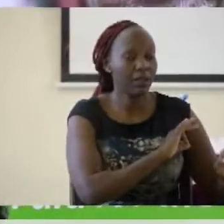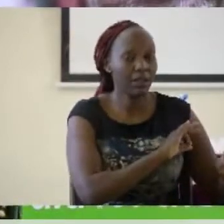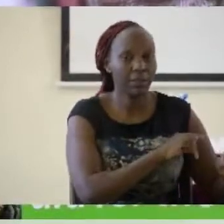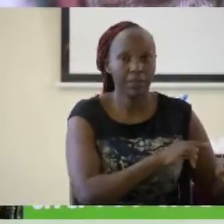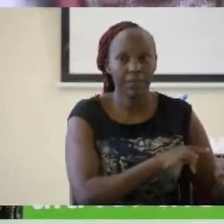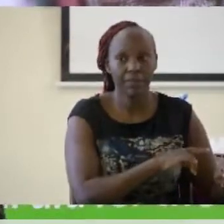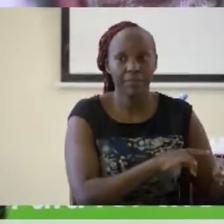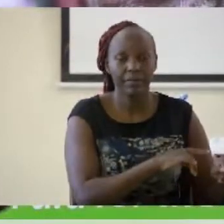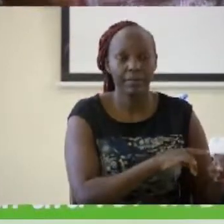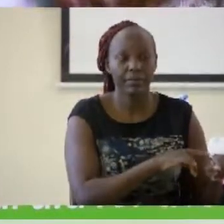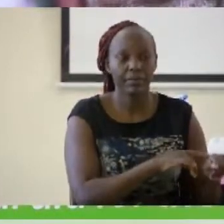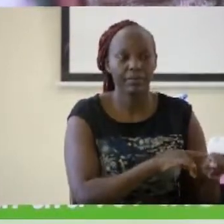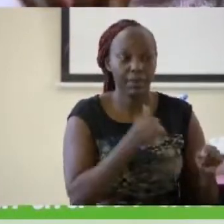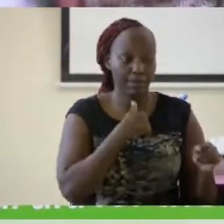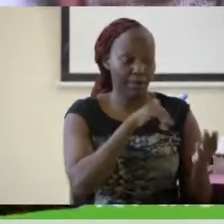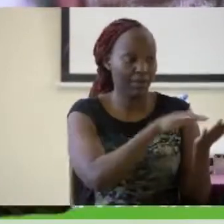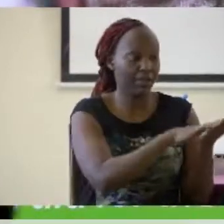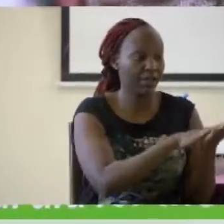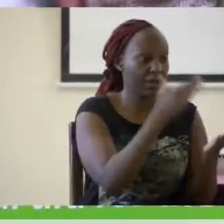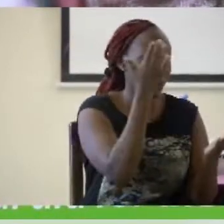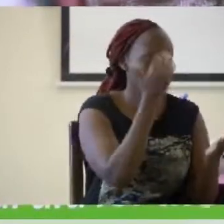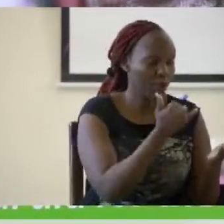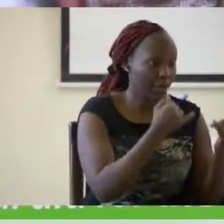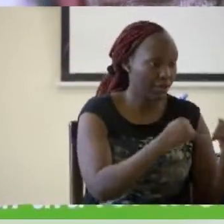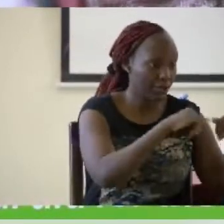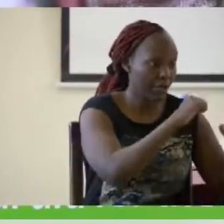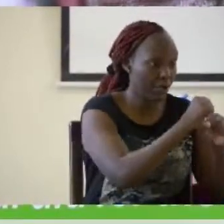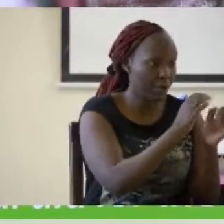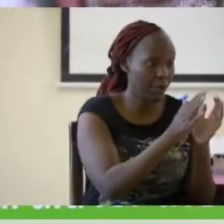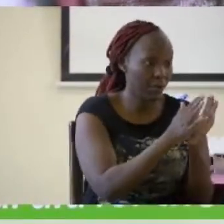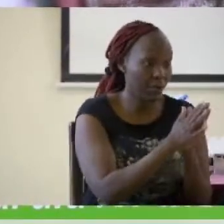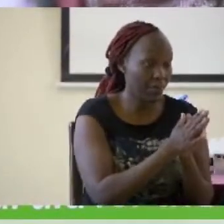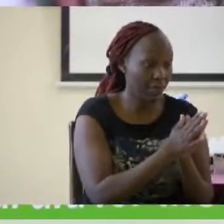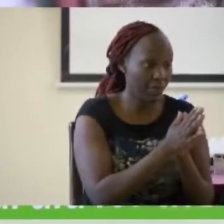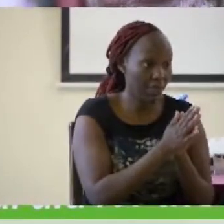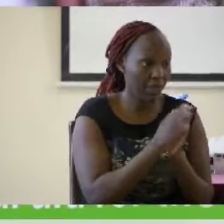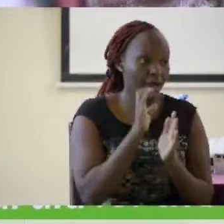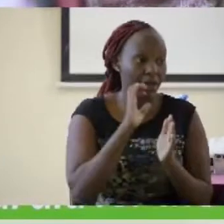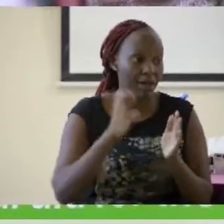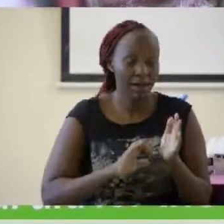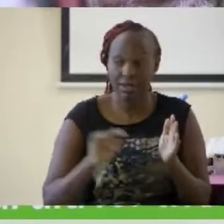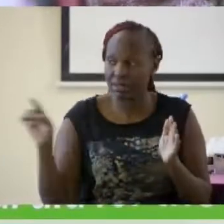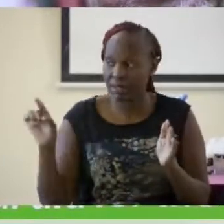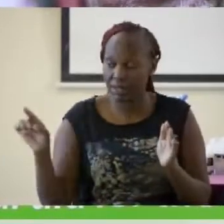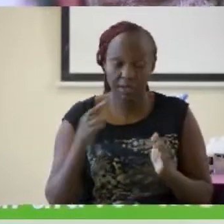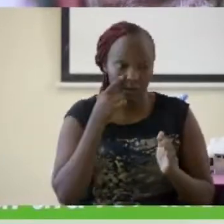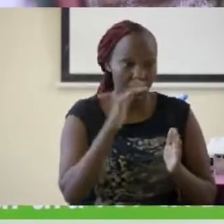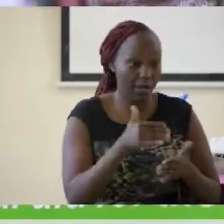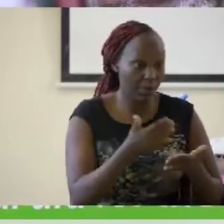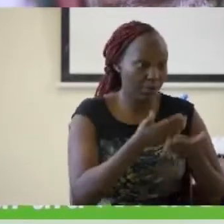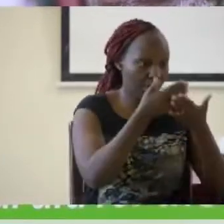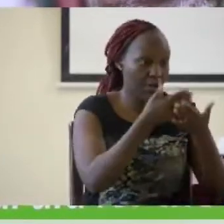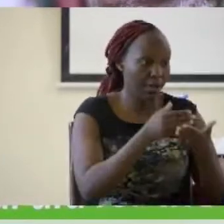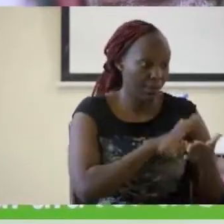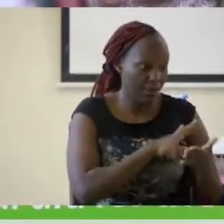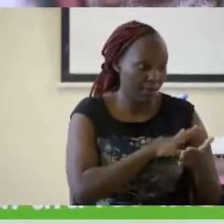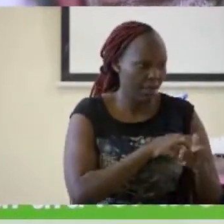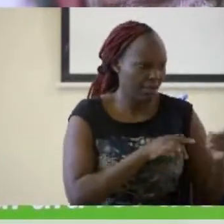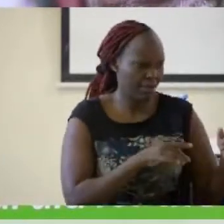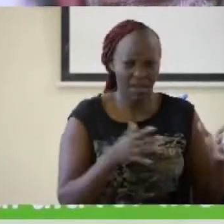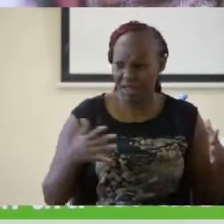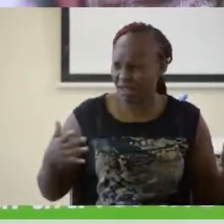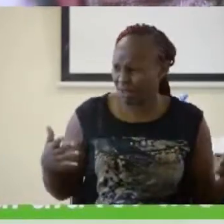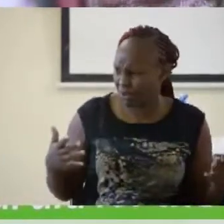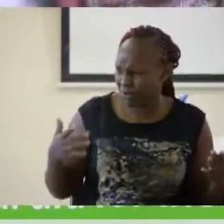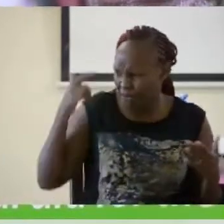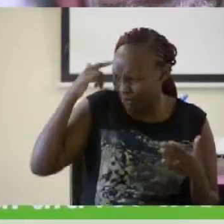that I suggested, why don't we try and work with the elders to see whether they can help these widows. I was told, how dare you even